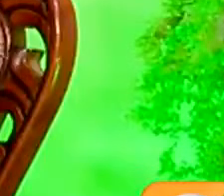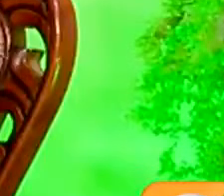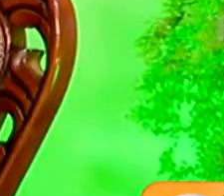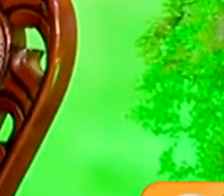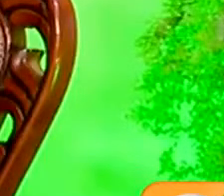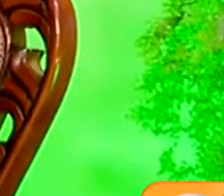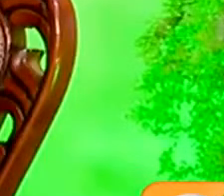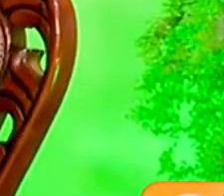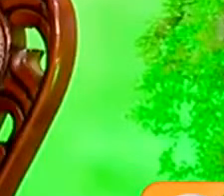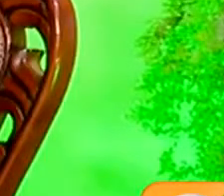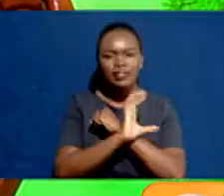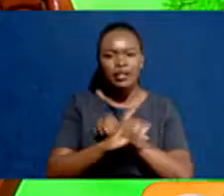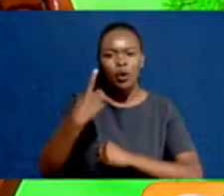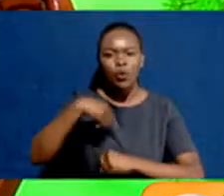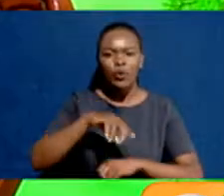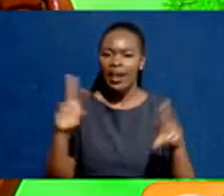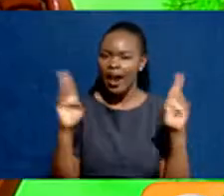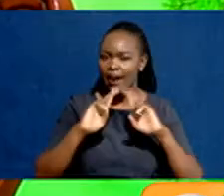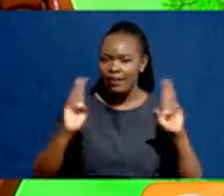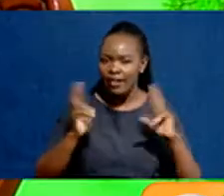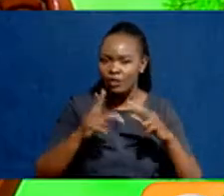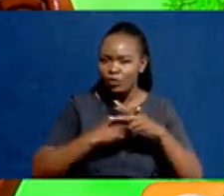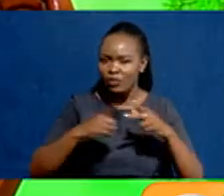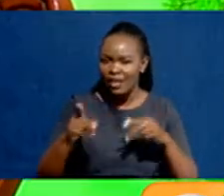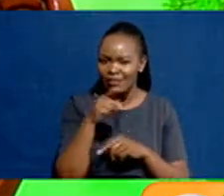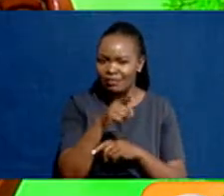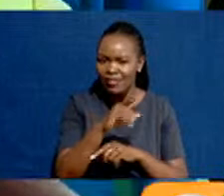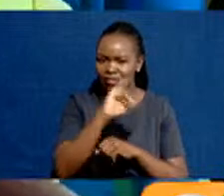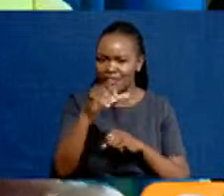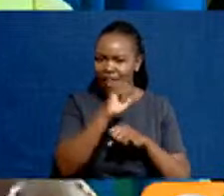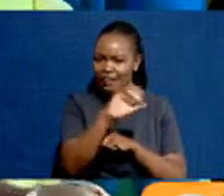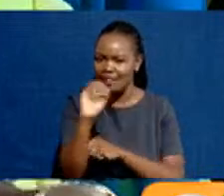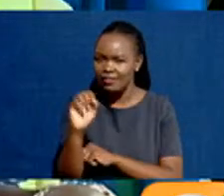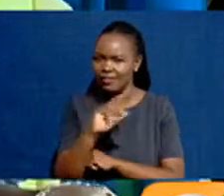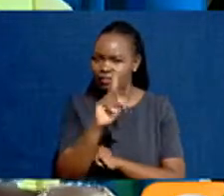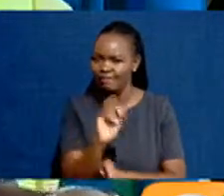a country we are well on course? Well,